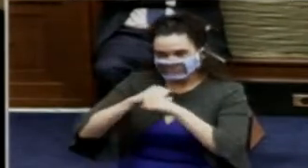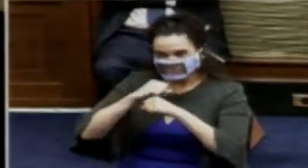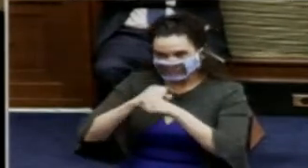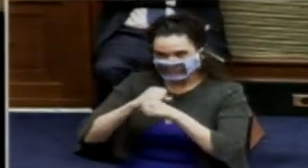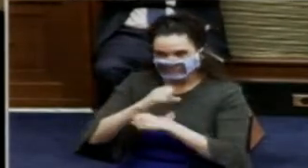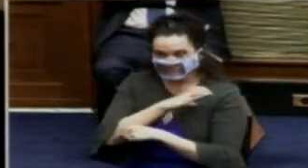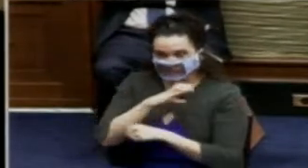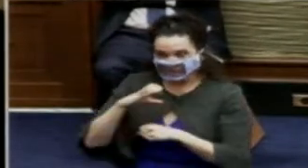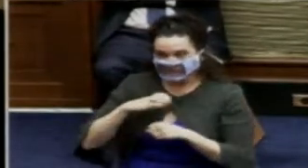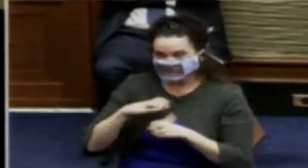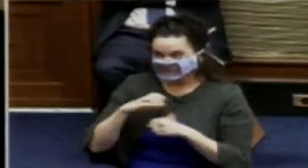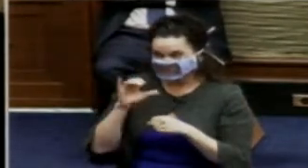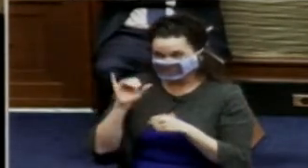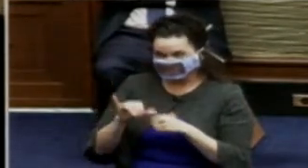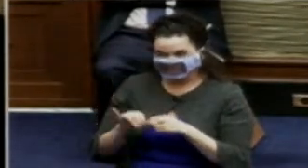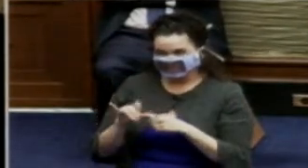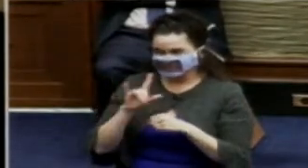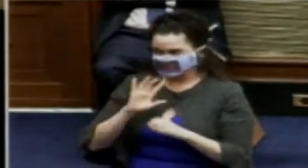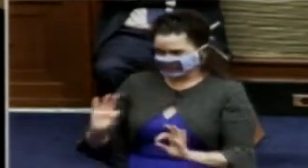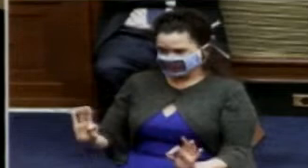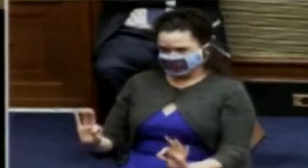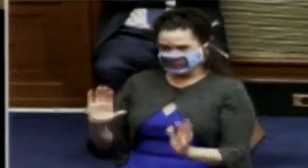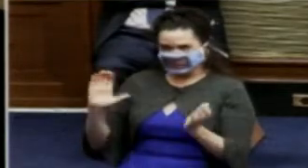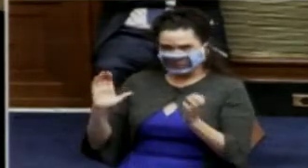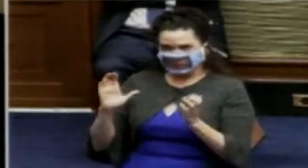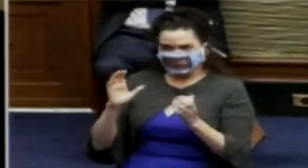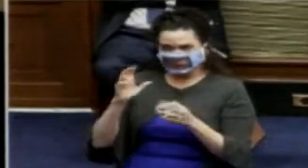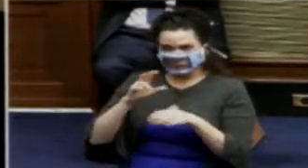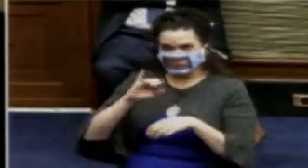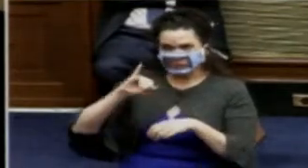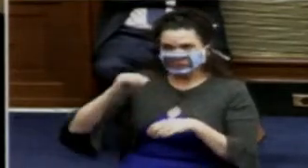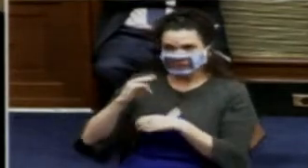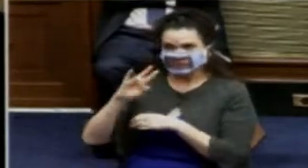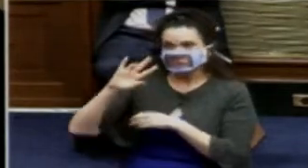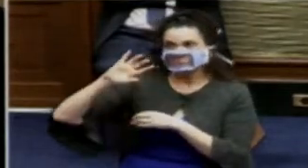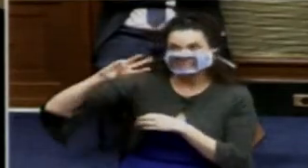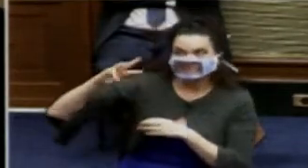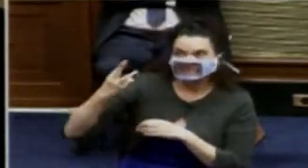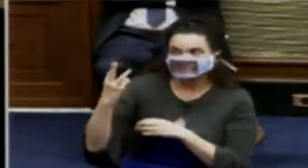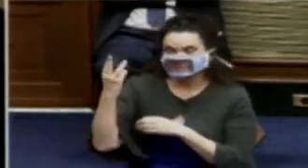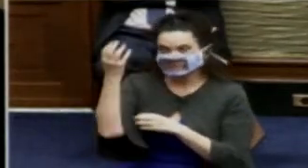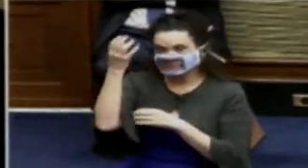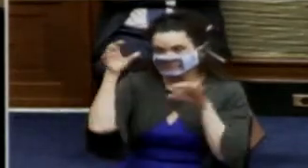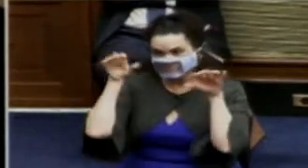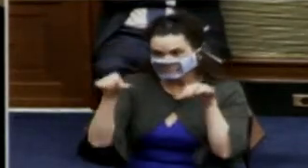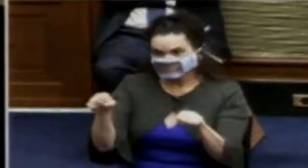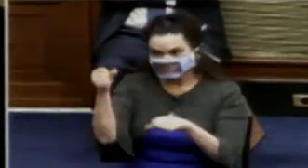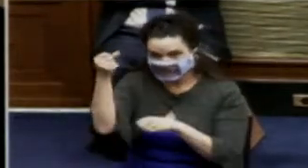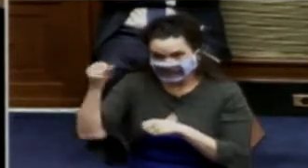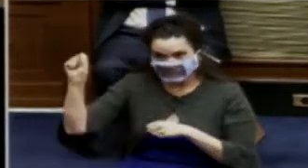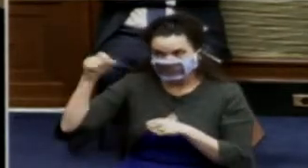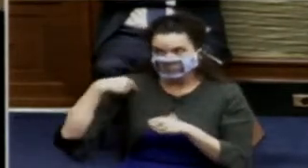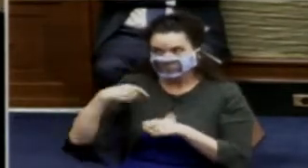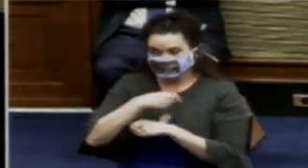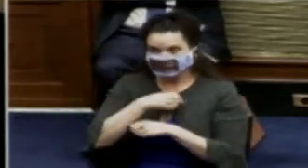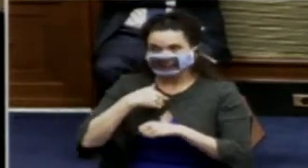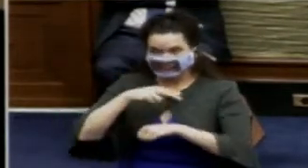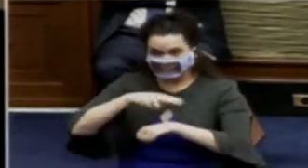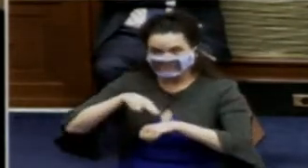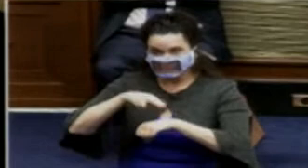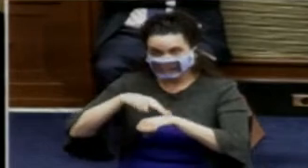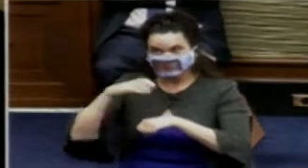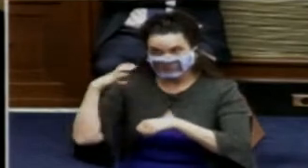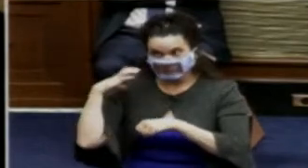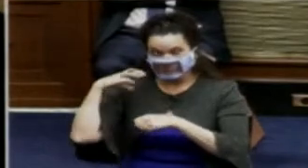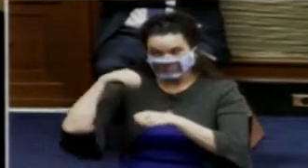face of the January 6th insurrection. We had a national capital in the District of Columbia, and yet our mayor